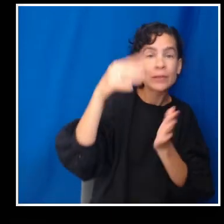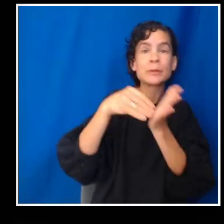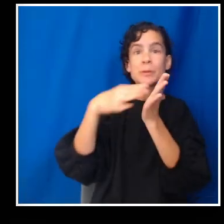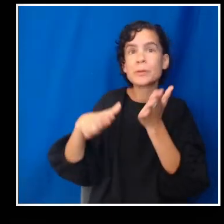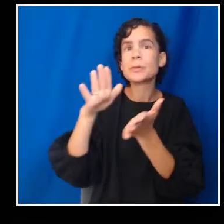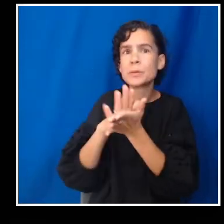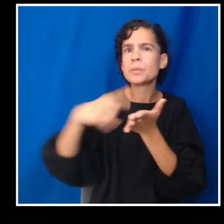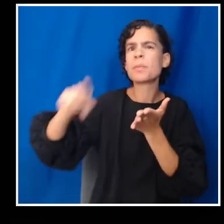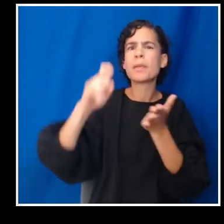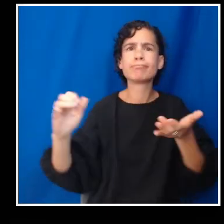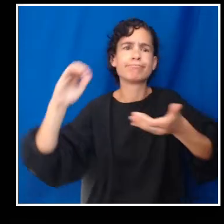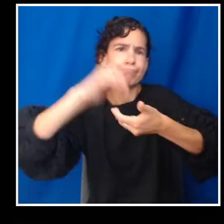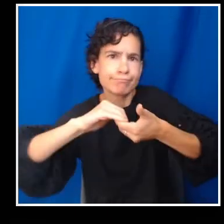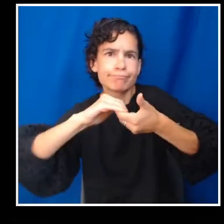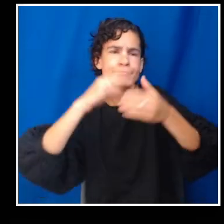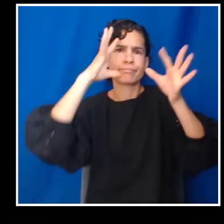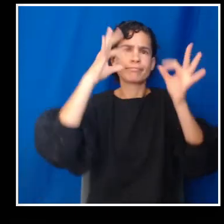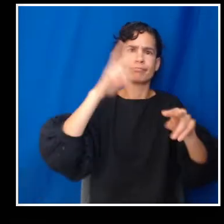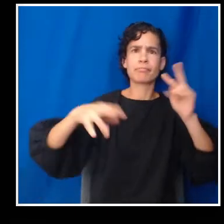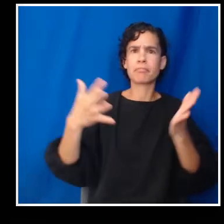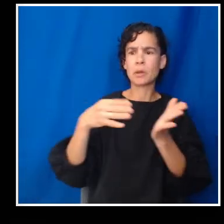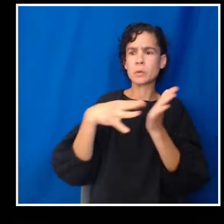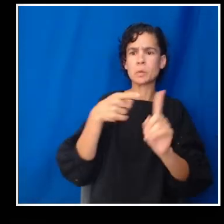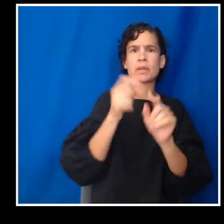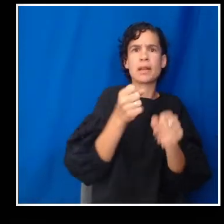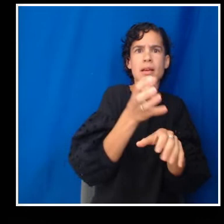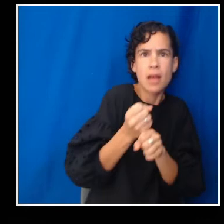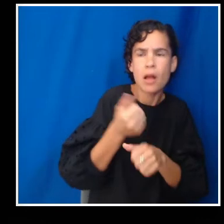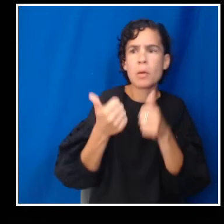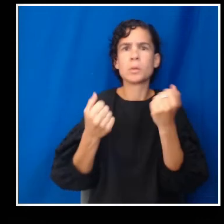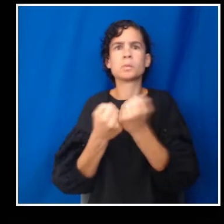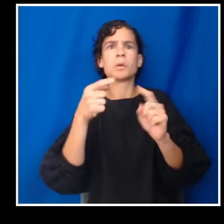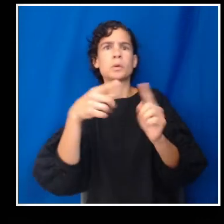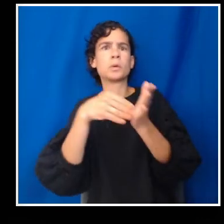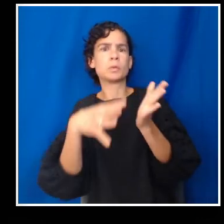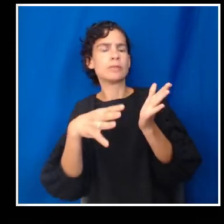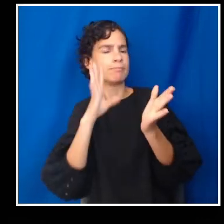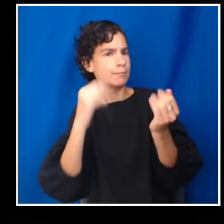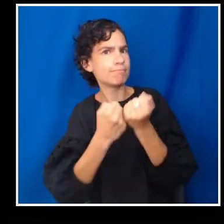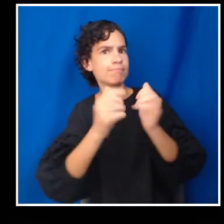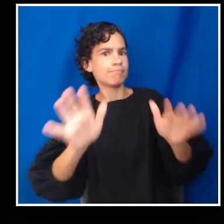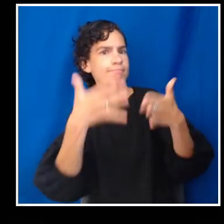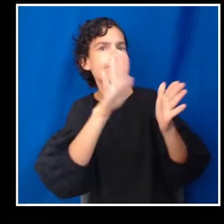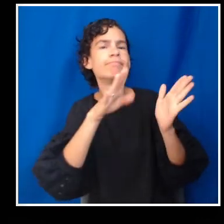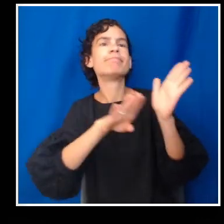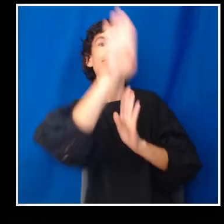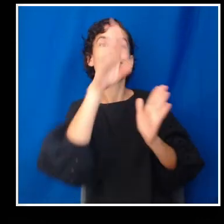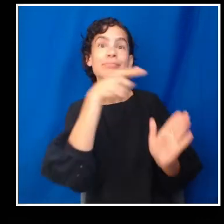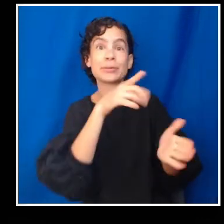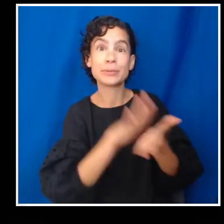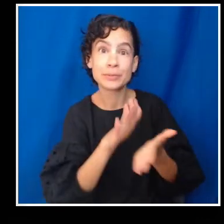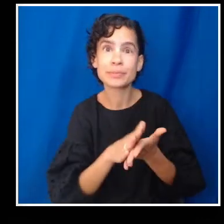parents, students, and schools have to work together to decide what the student qualifies for and what supports will set the student up for